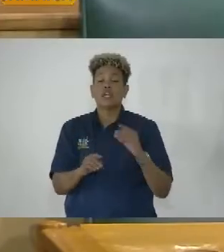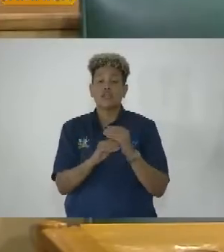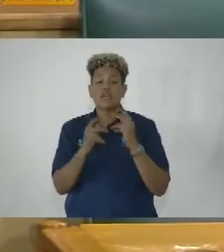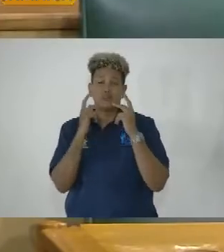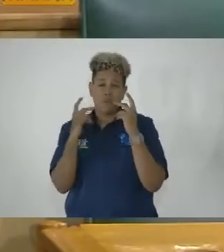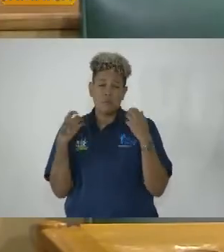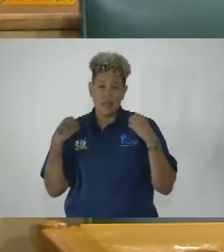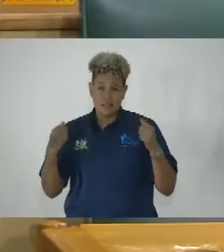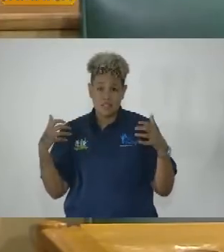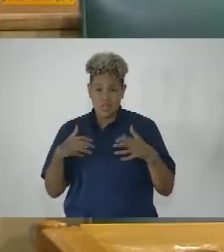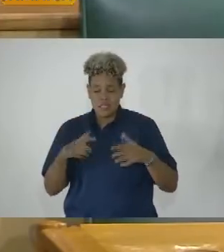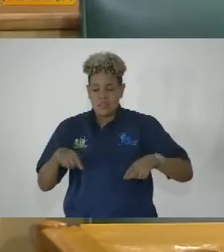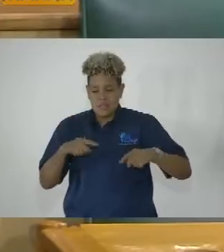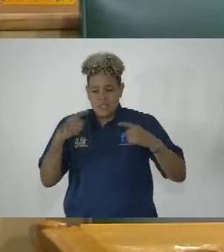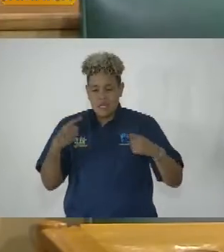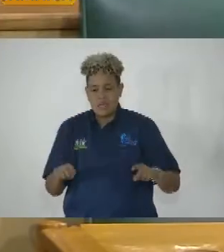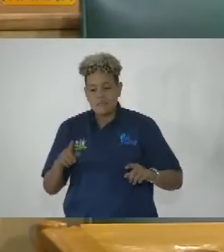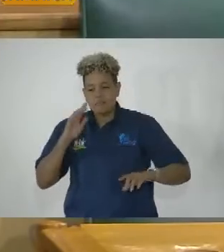health sector,